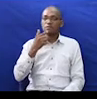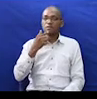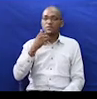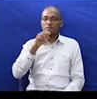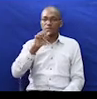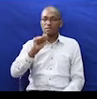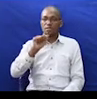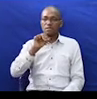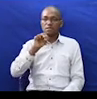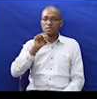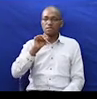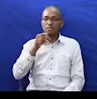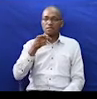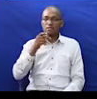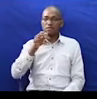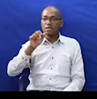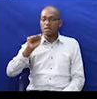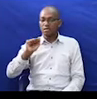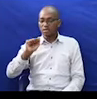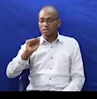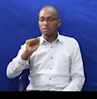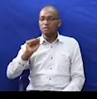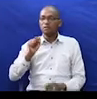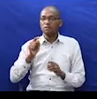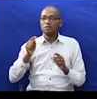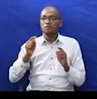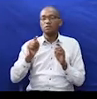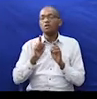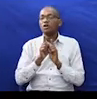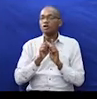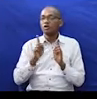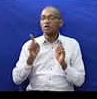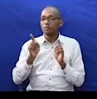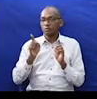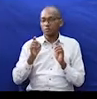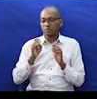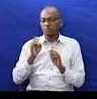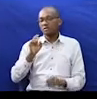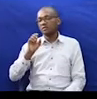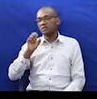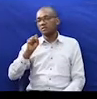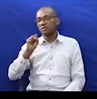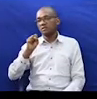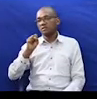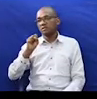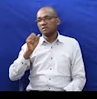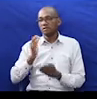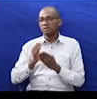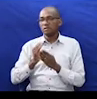A is equal to opposite side over